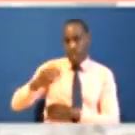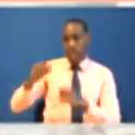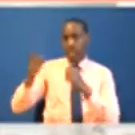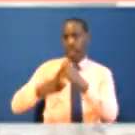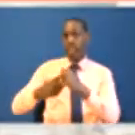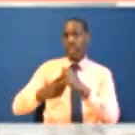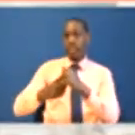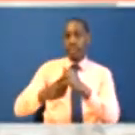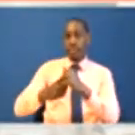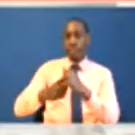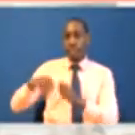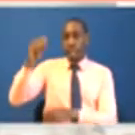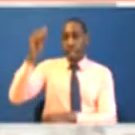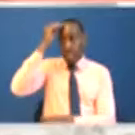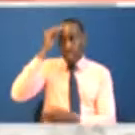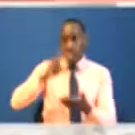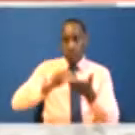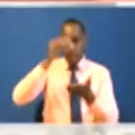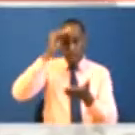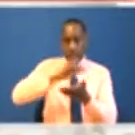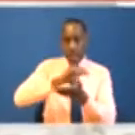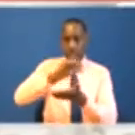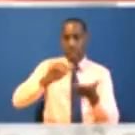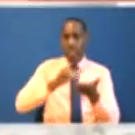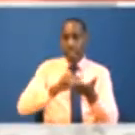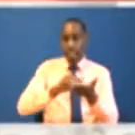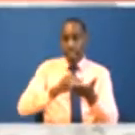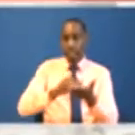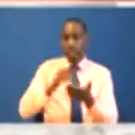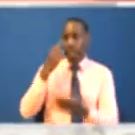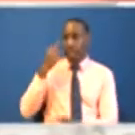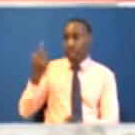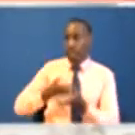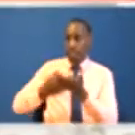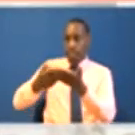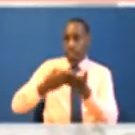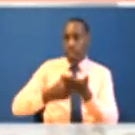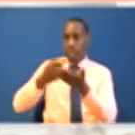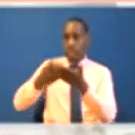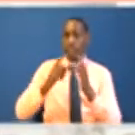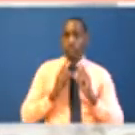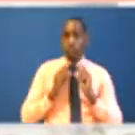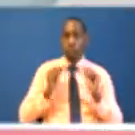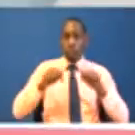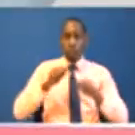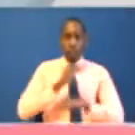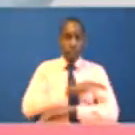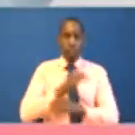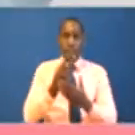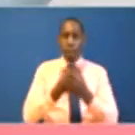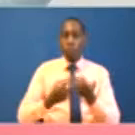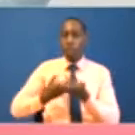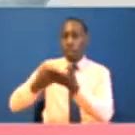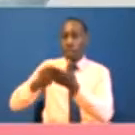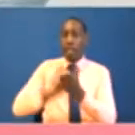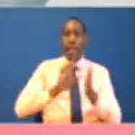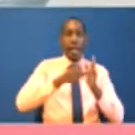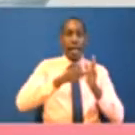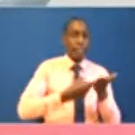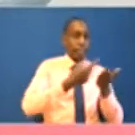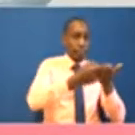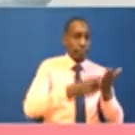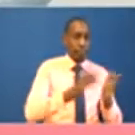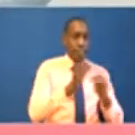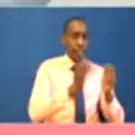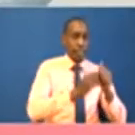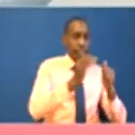sixth education and learning center and that's where the debate will take place this evening both debates and the subsequent debates uh